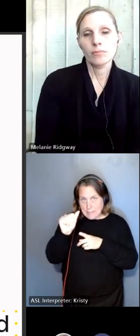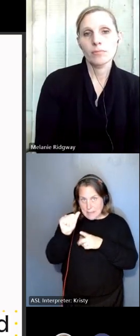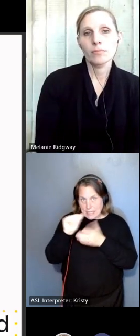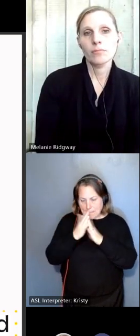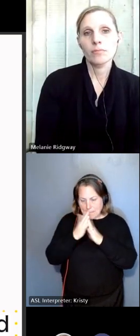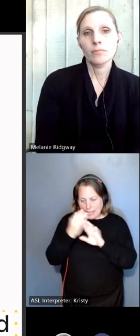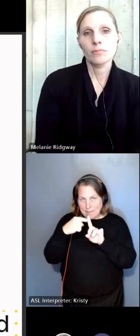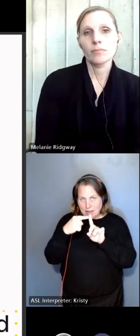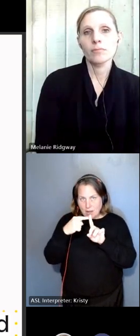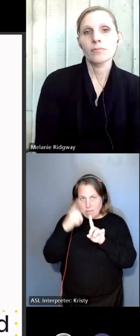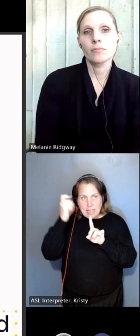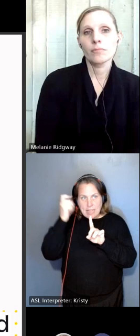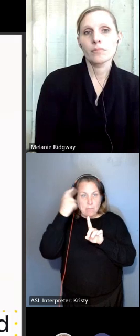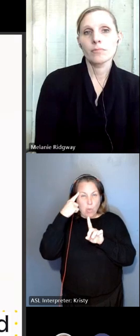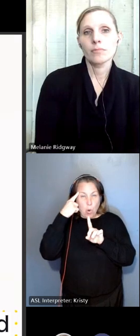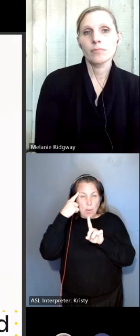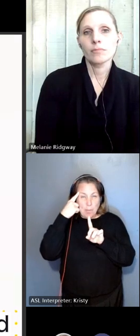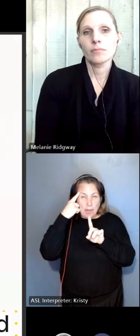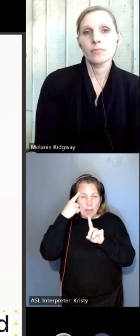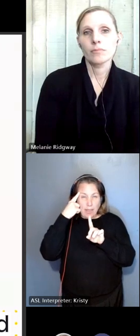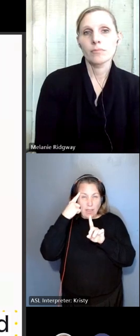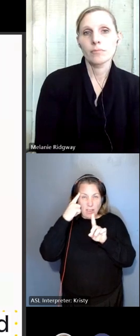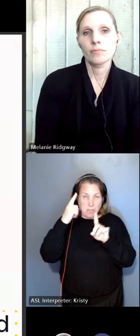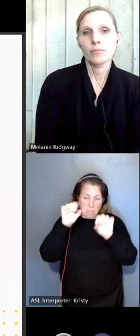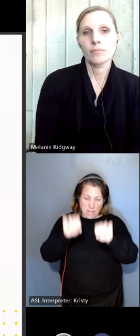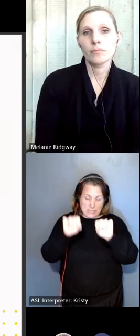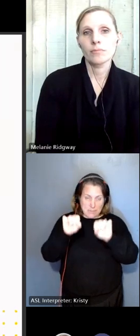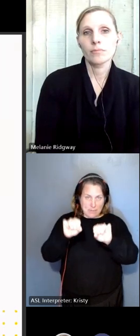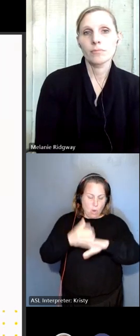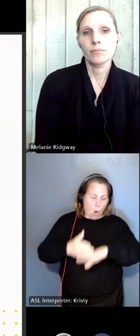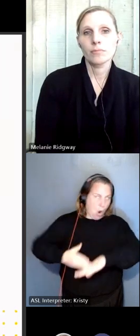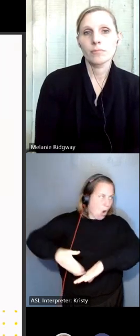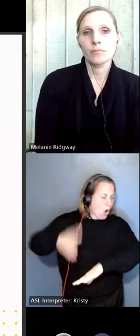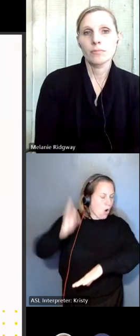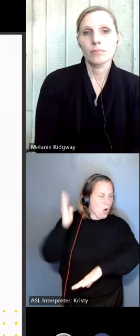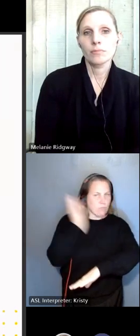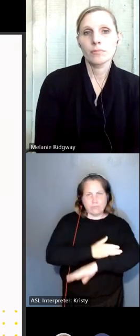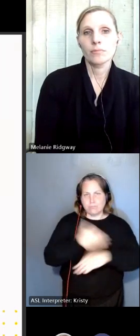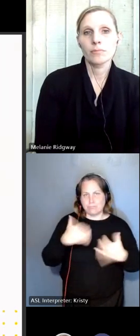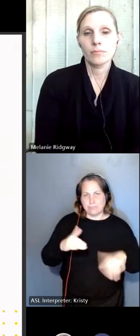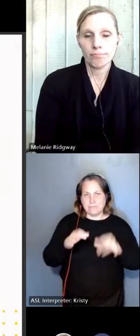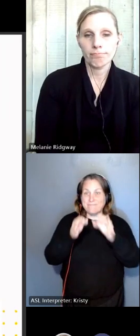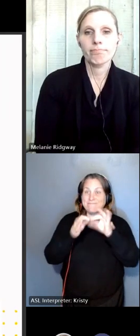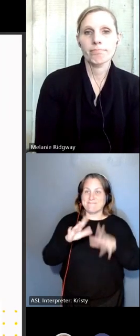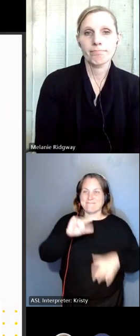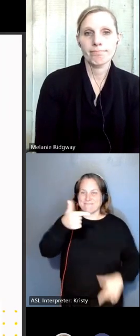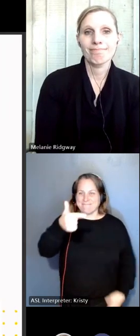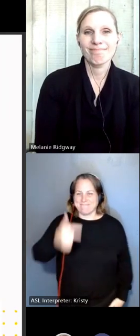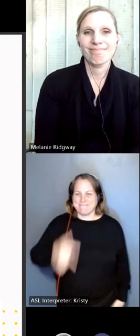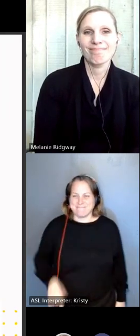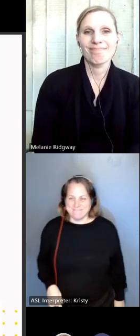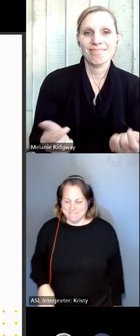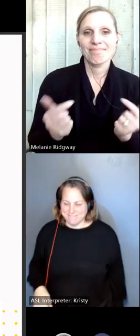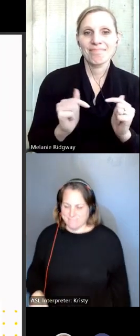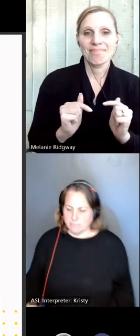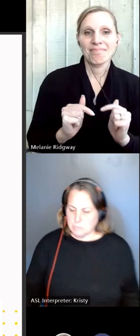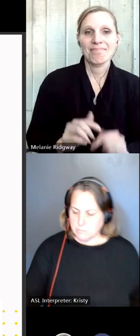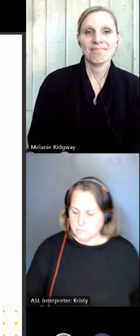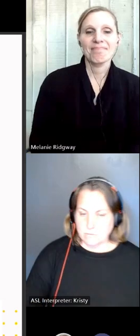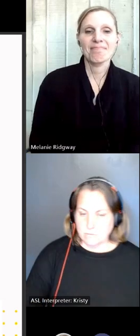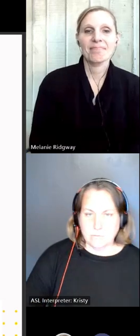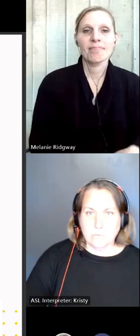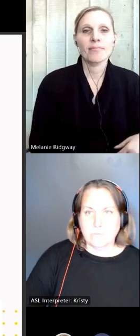employment prospects drastically changed for the positive. Let's look at 2